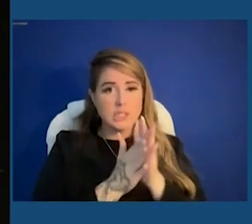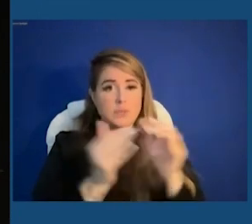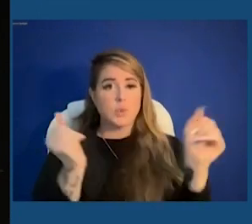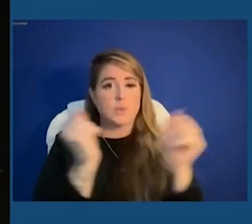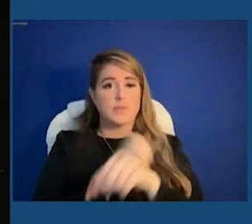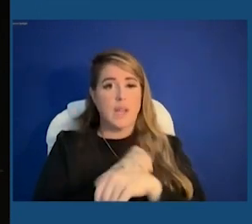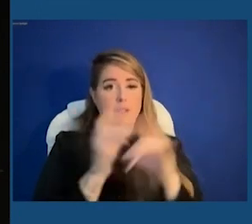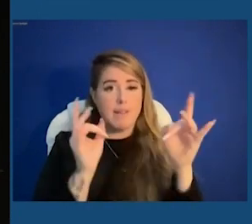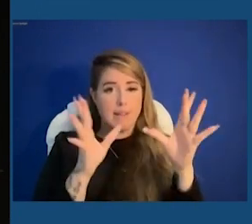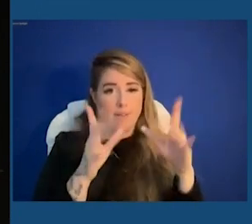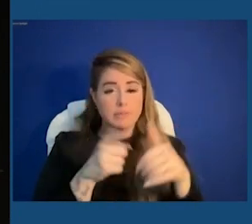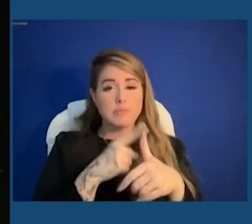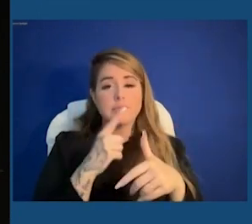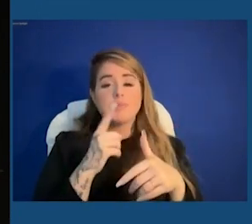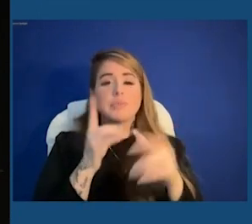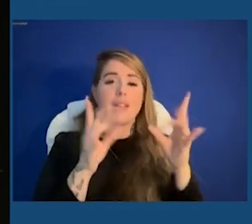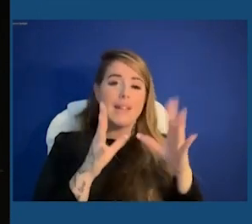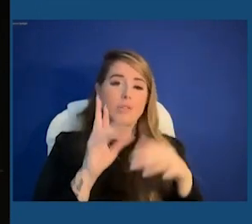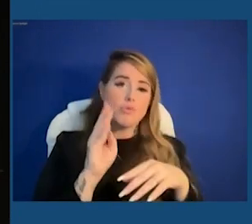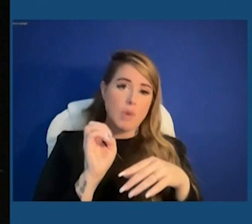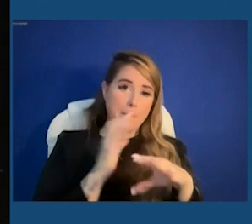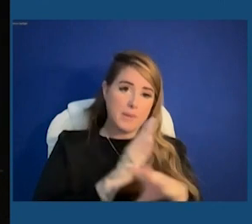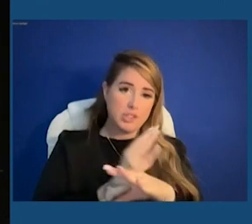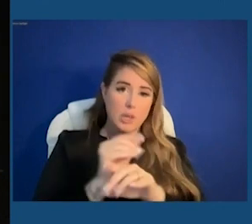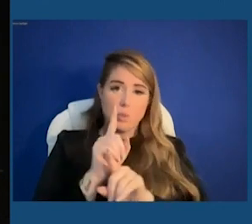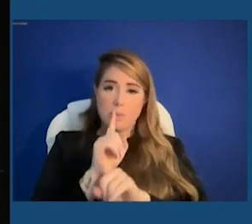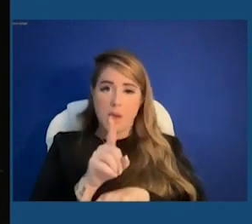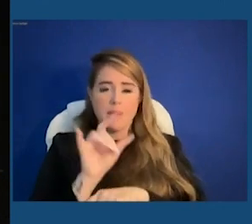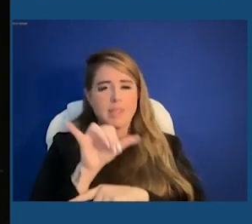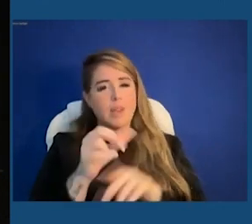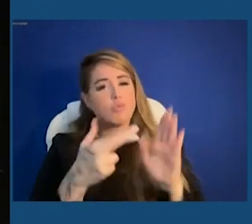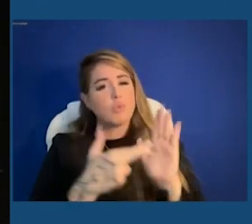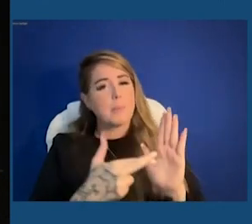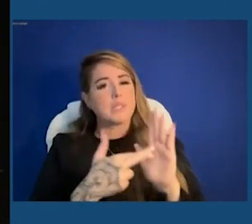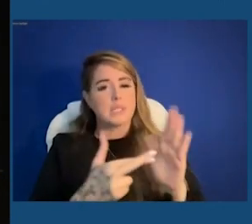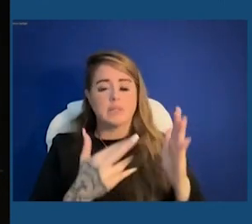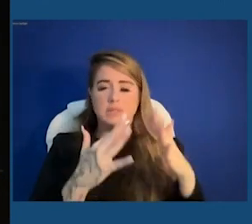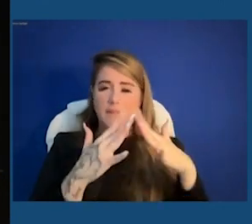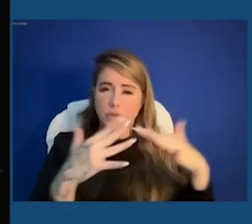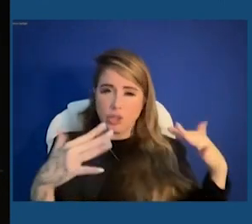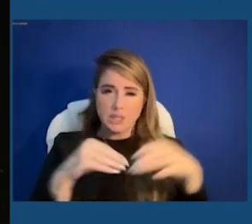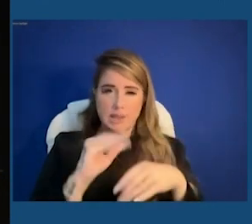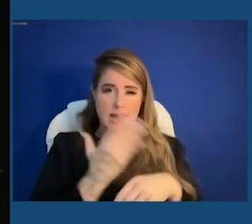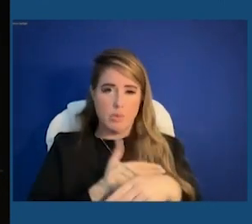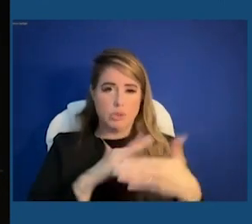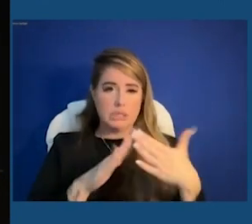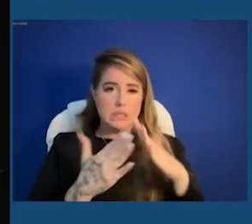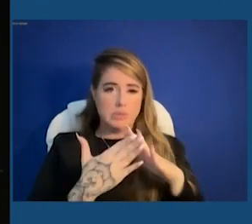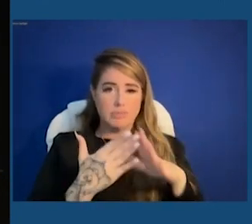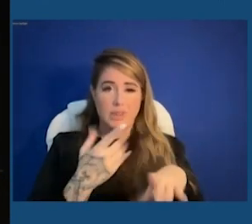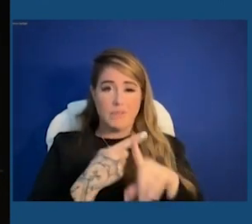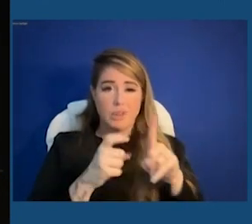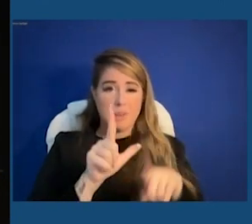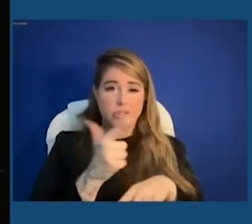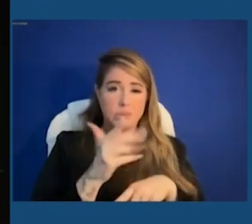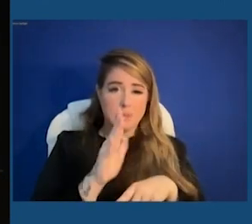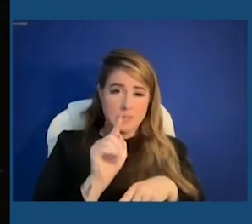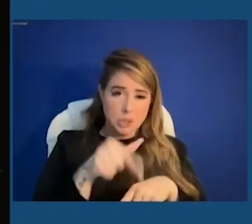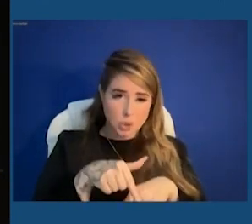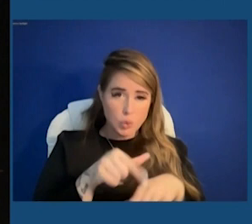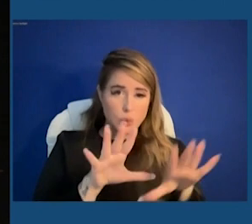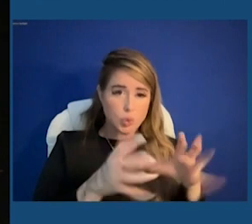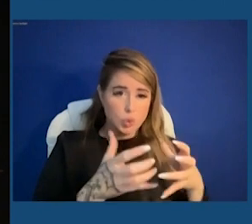hate crime prevention or hate crime response. And they represent the immense diversity of our city, all the way from LGBTQ groups